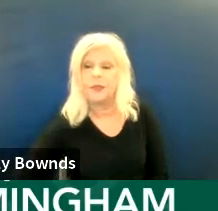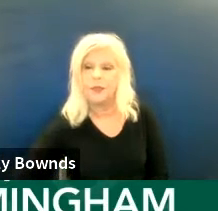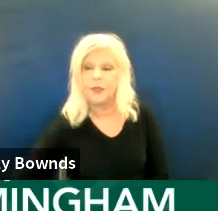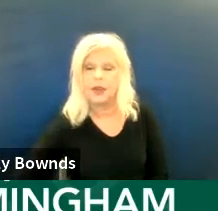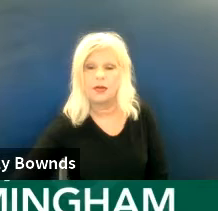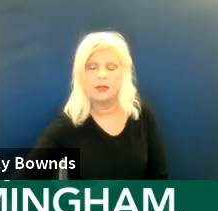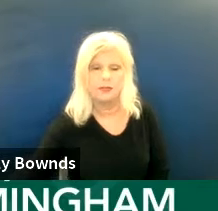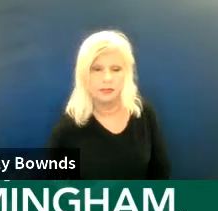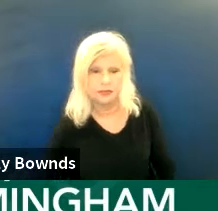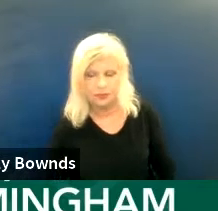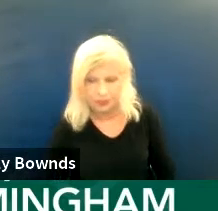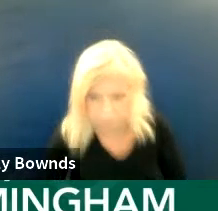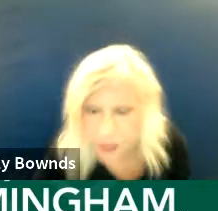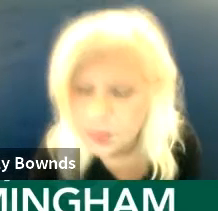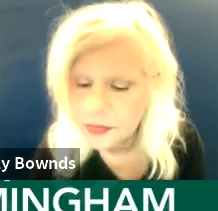Over to you, Dr. Zoe.